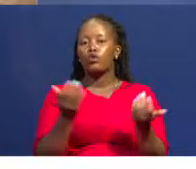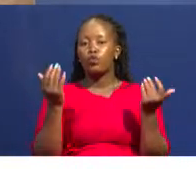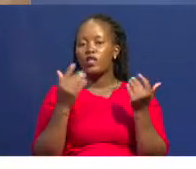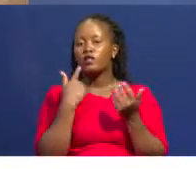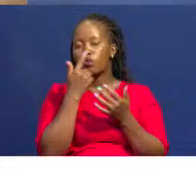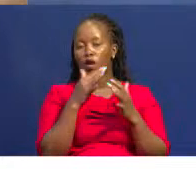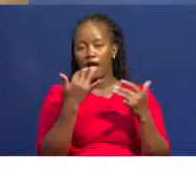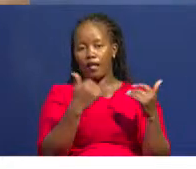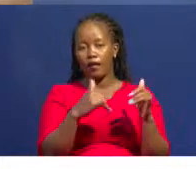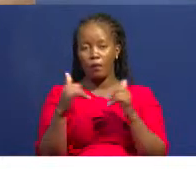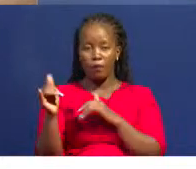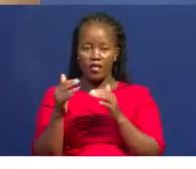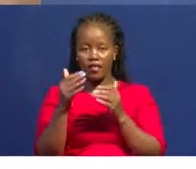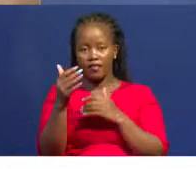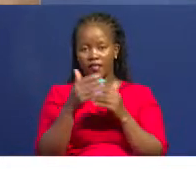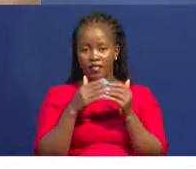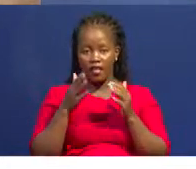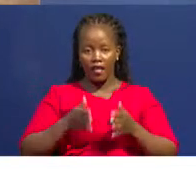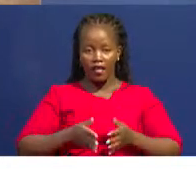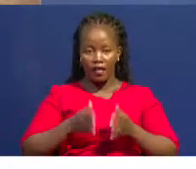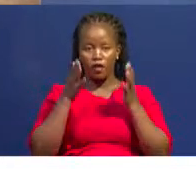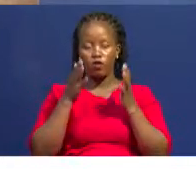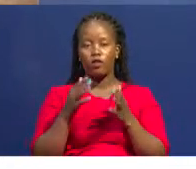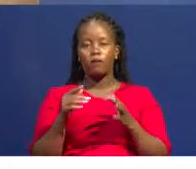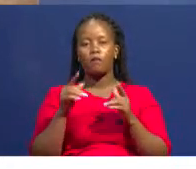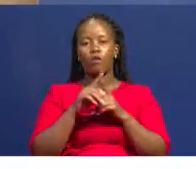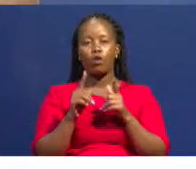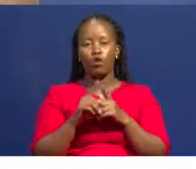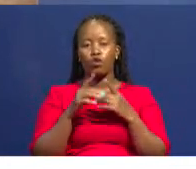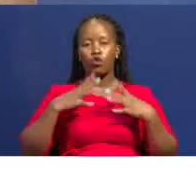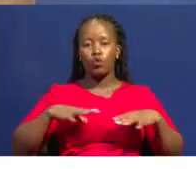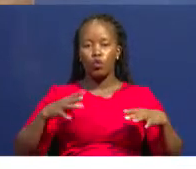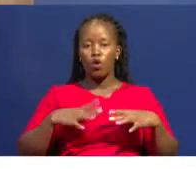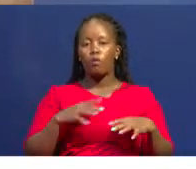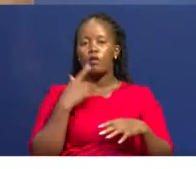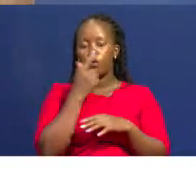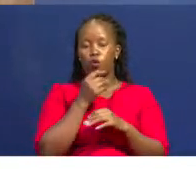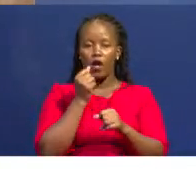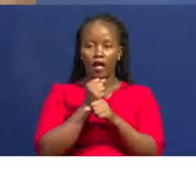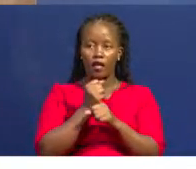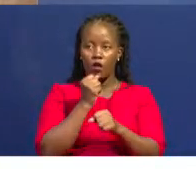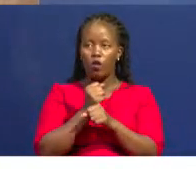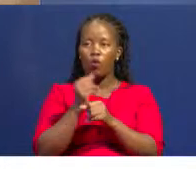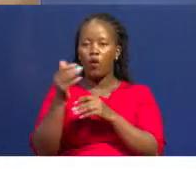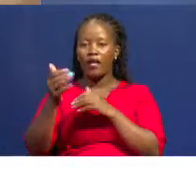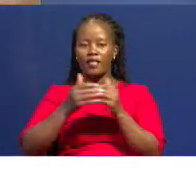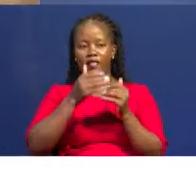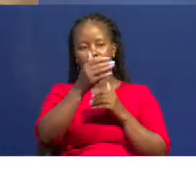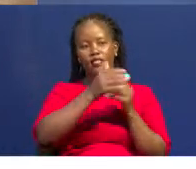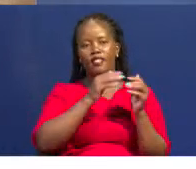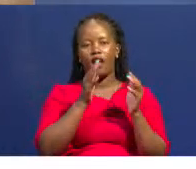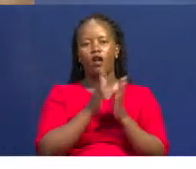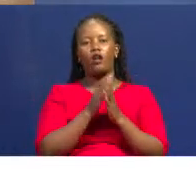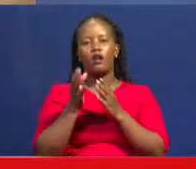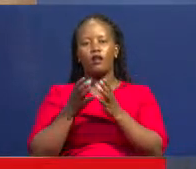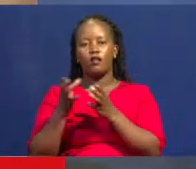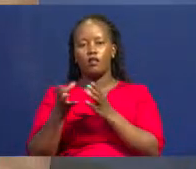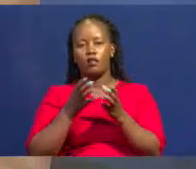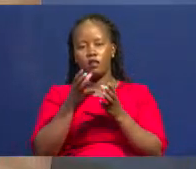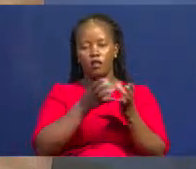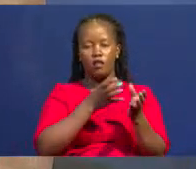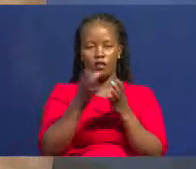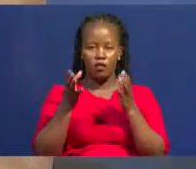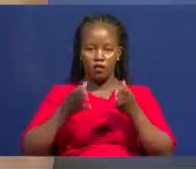near the roads. We left also the people who are working near the roads, who are doing the business near the road,